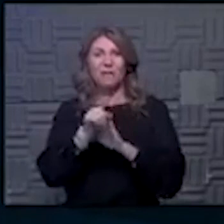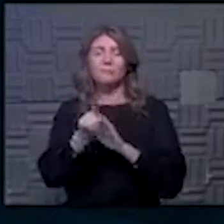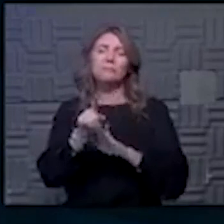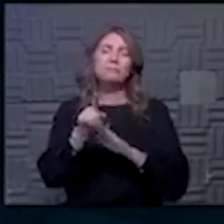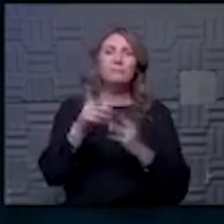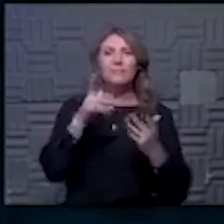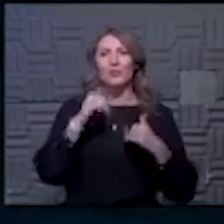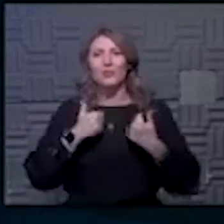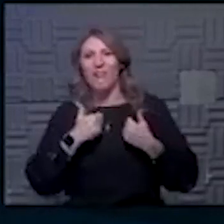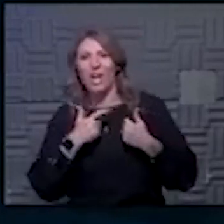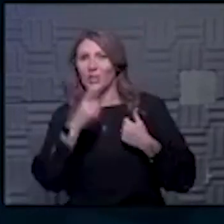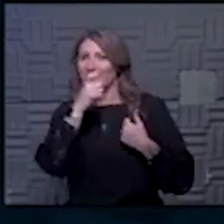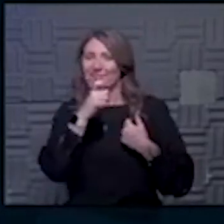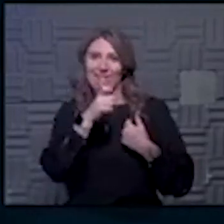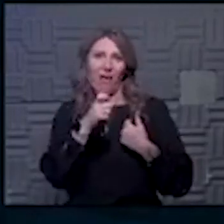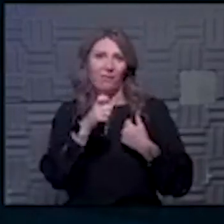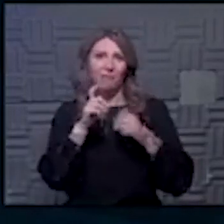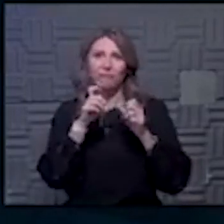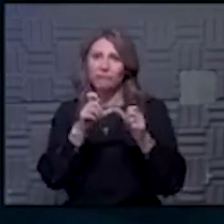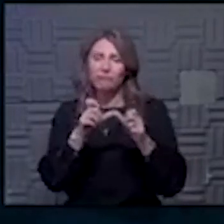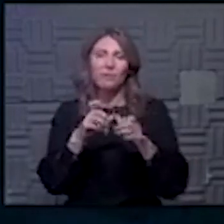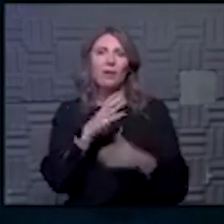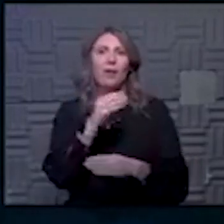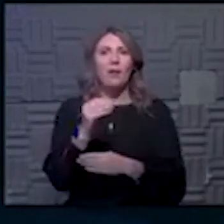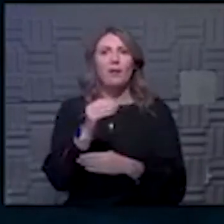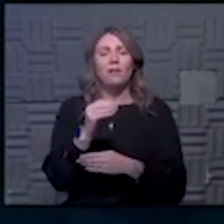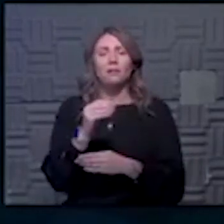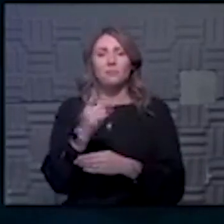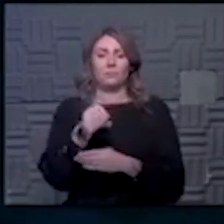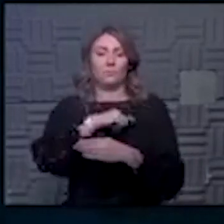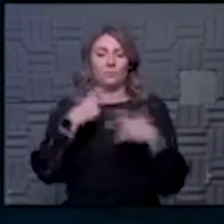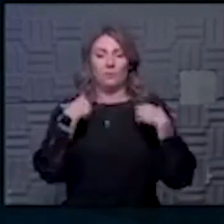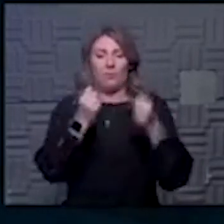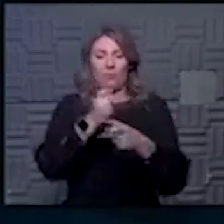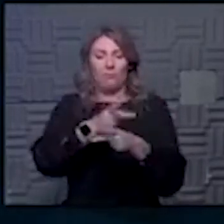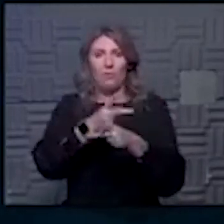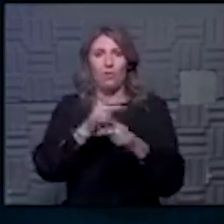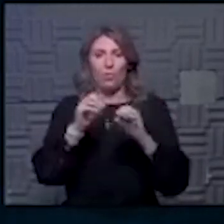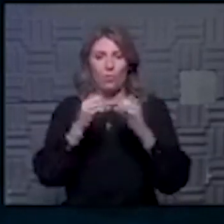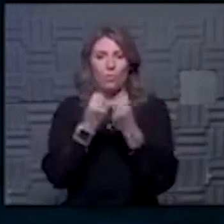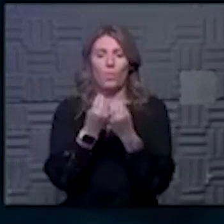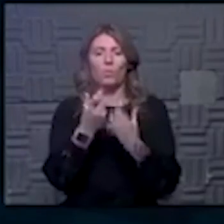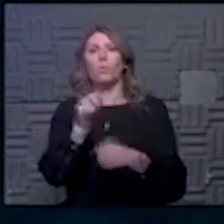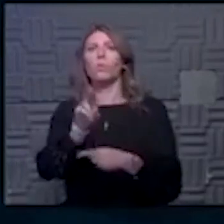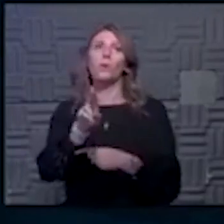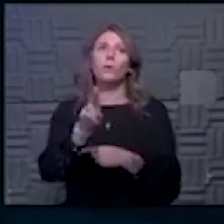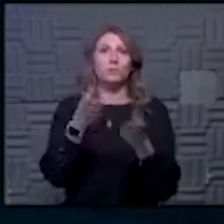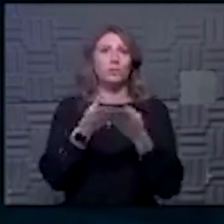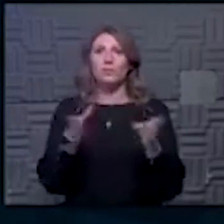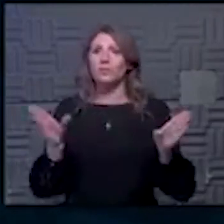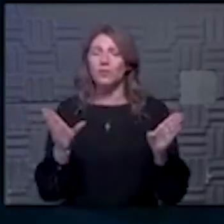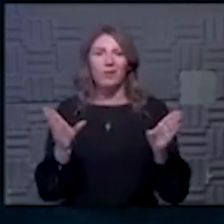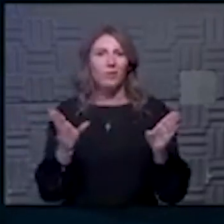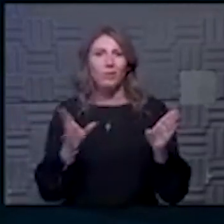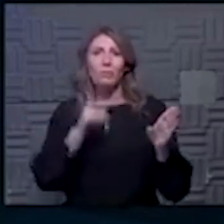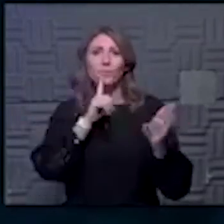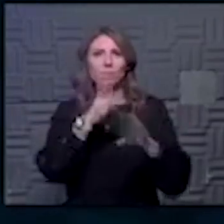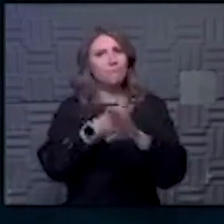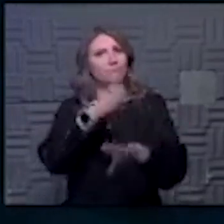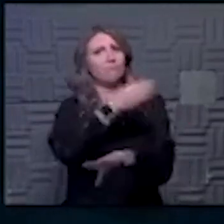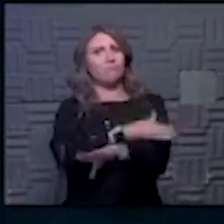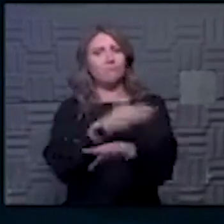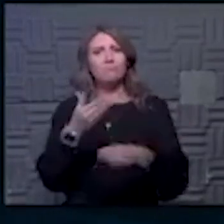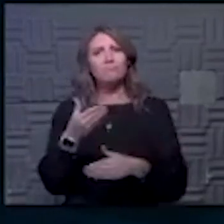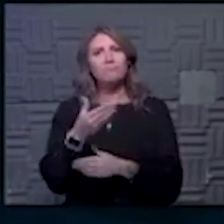also because I think we as a healthcare organization or healthcare in general have become better